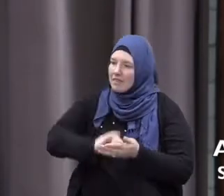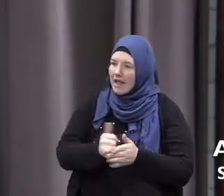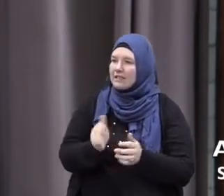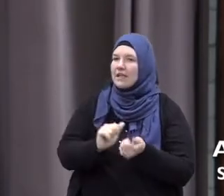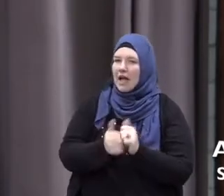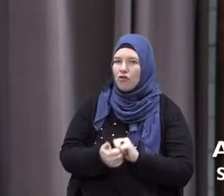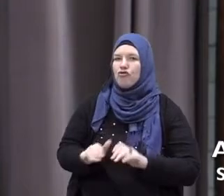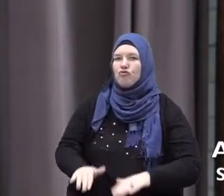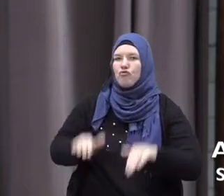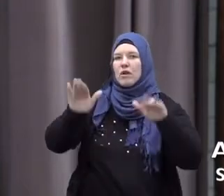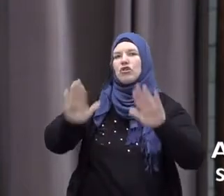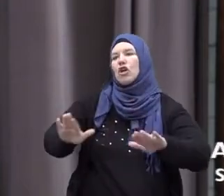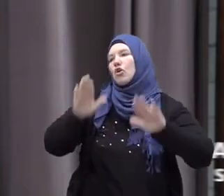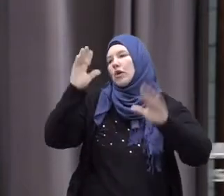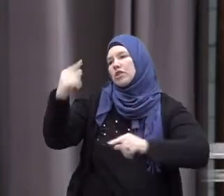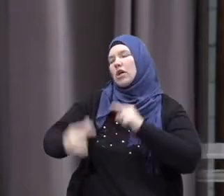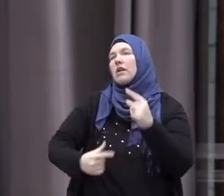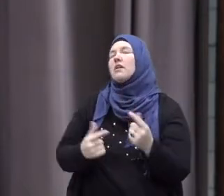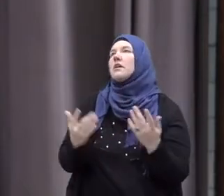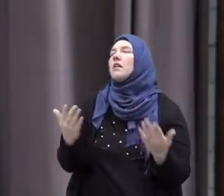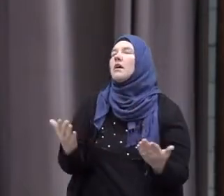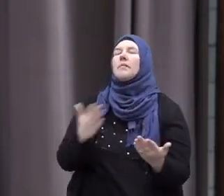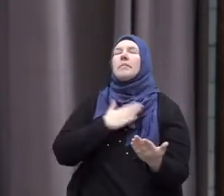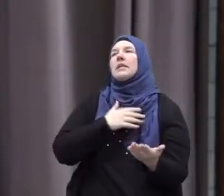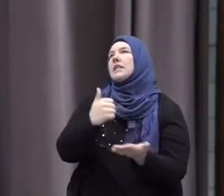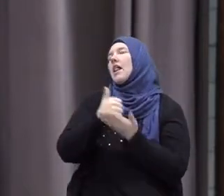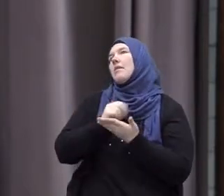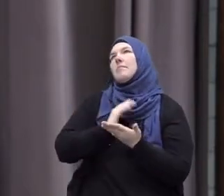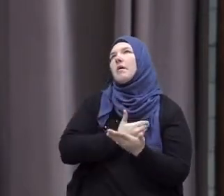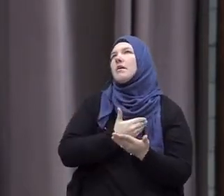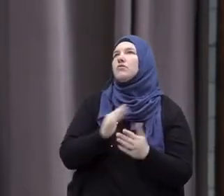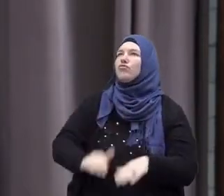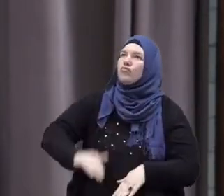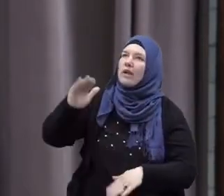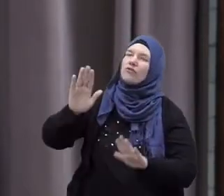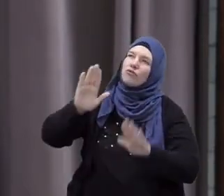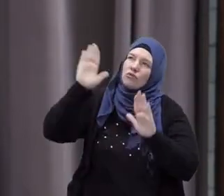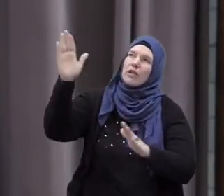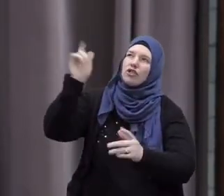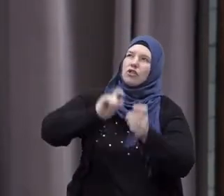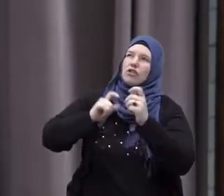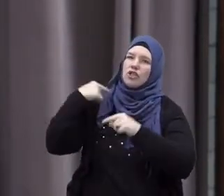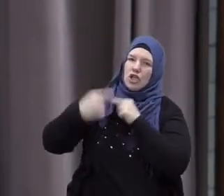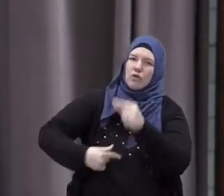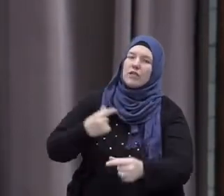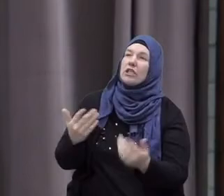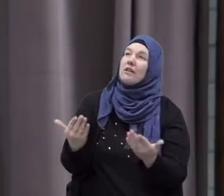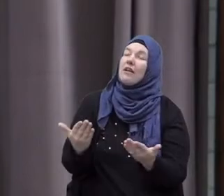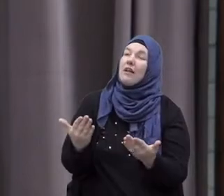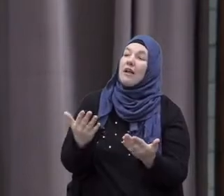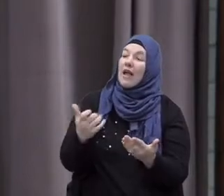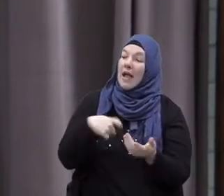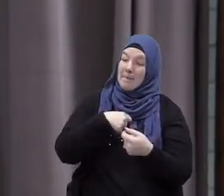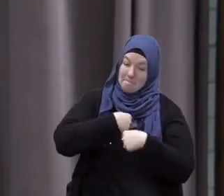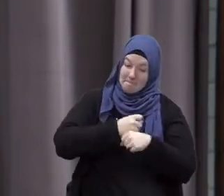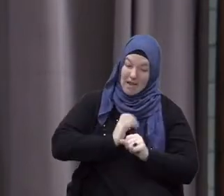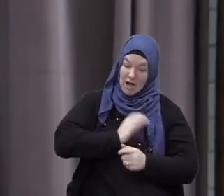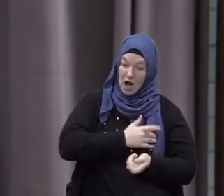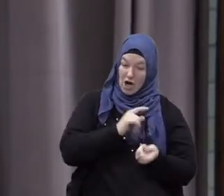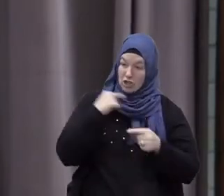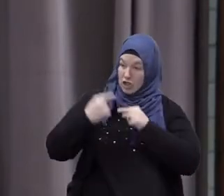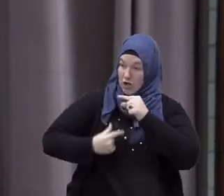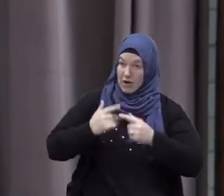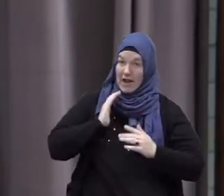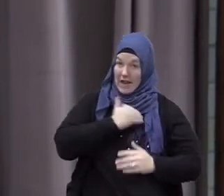great generation. May Allah subhanahu wa ta'ala help us to raise a great generation and to turn our generation